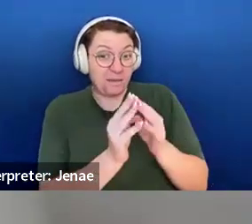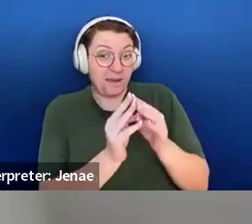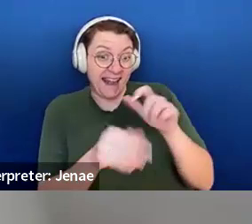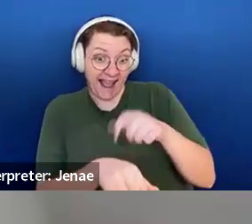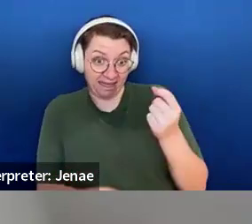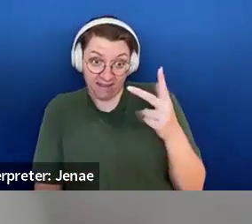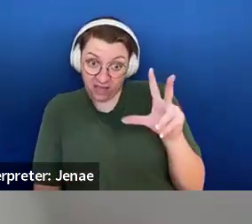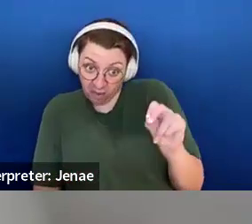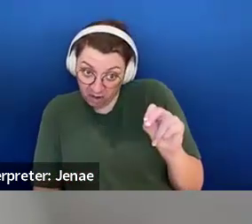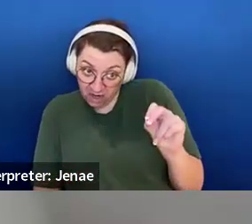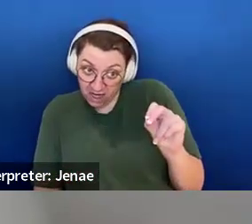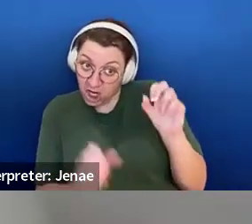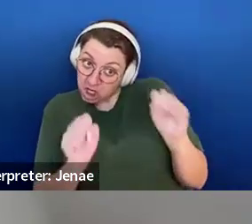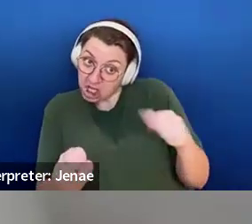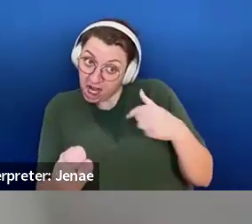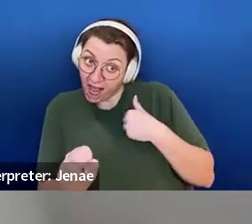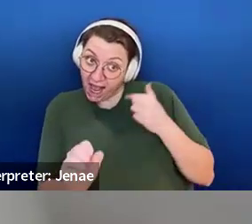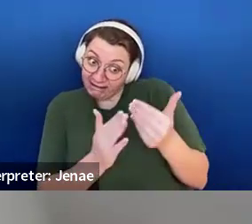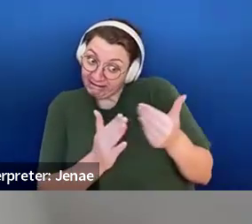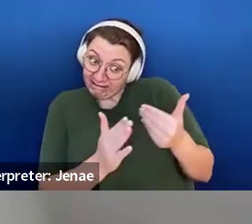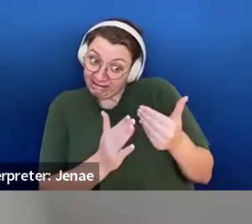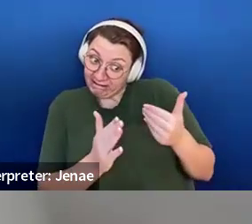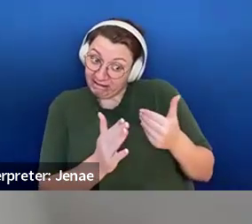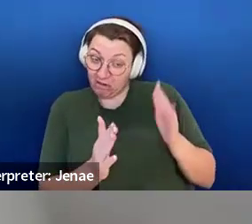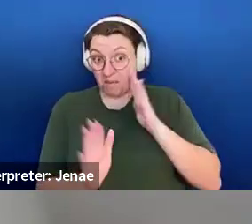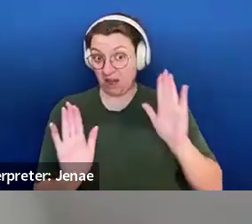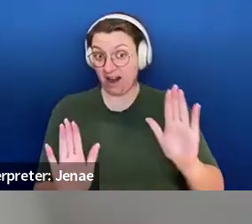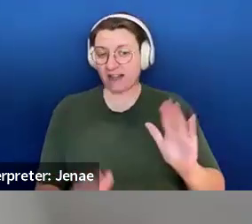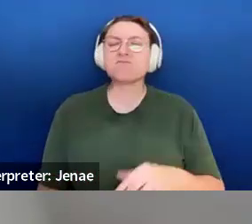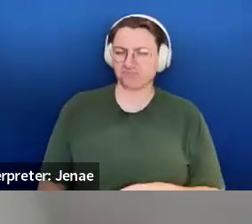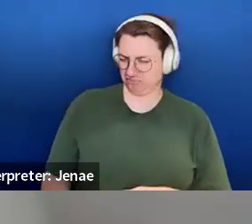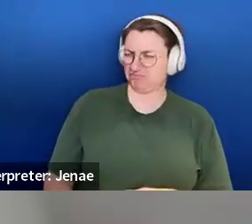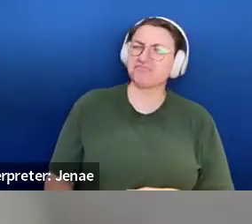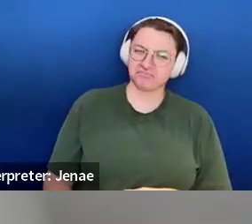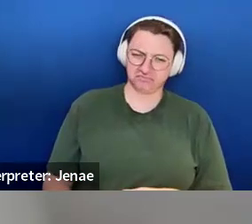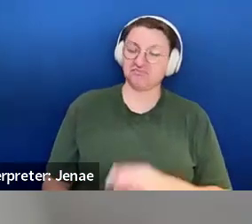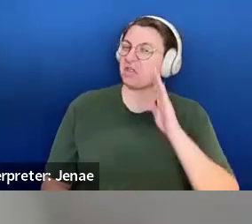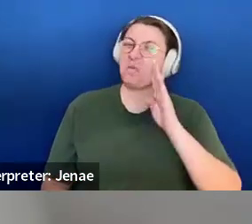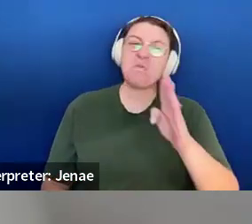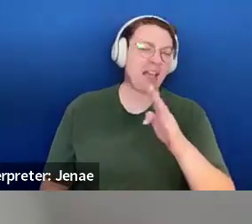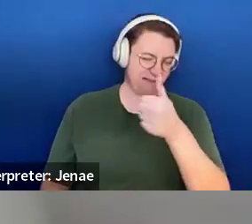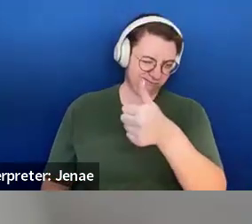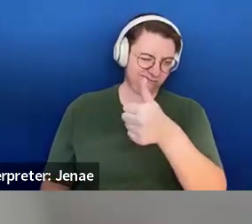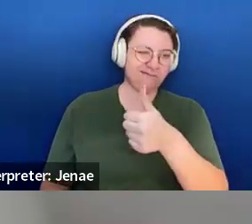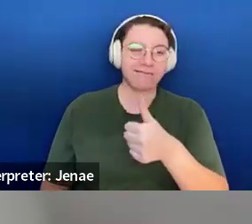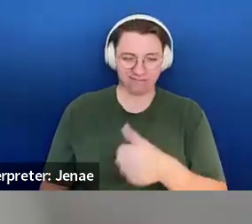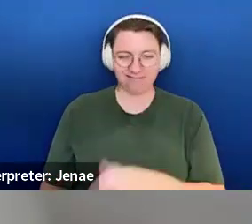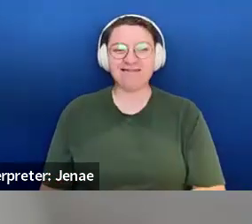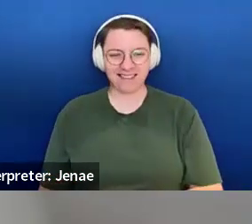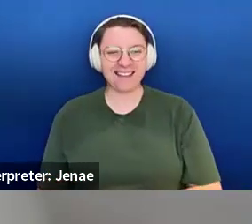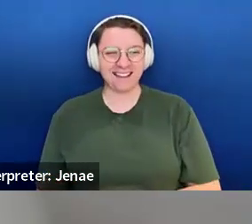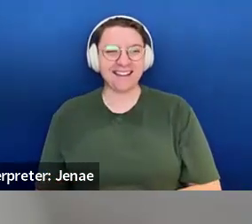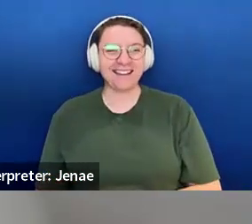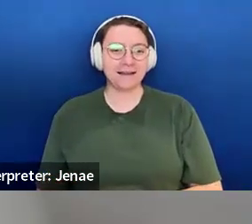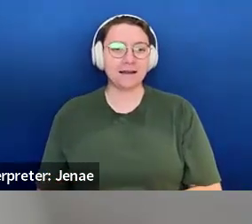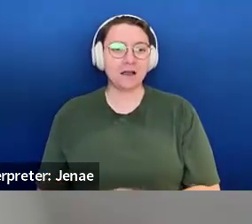So if I could weave in there somewhere, I would love it. We're going to weave in real quickly here, and then just one second. We're going to